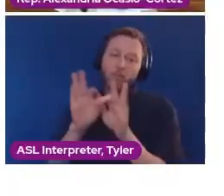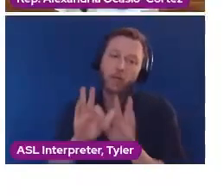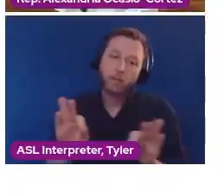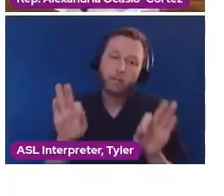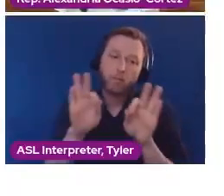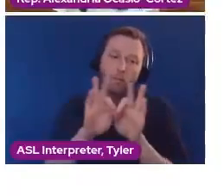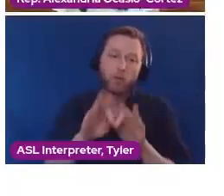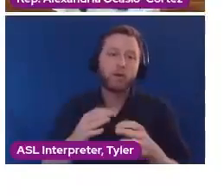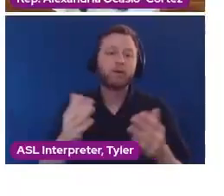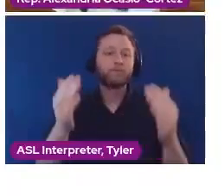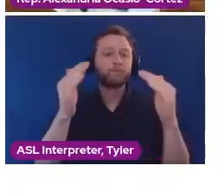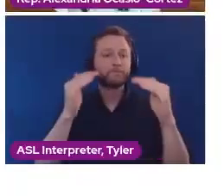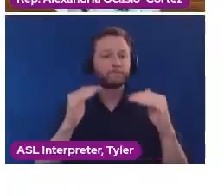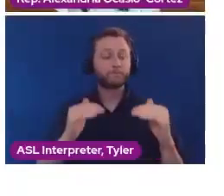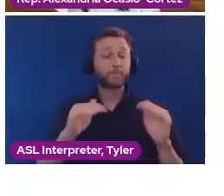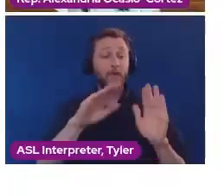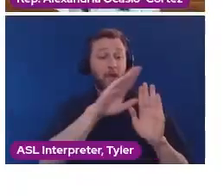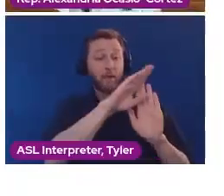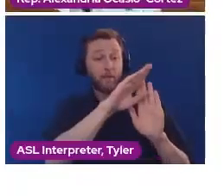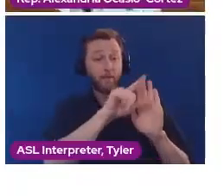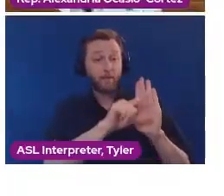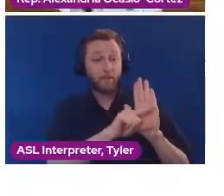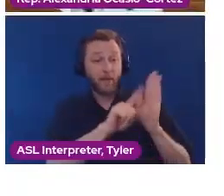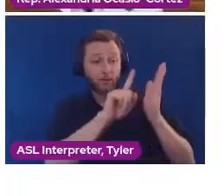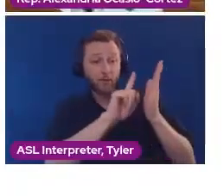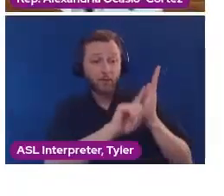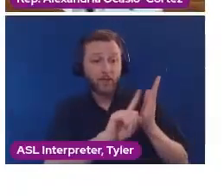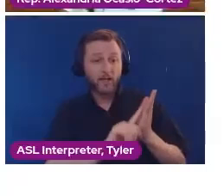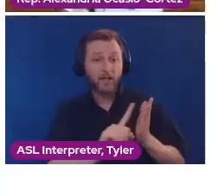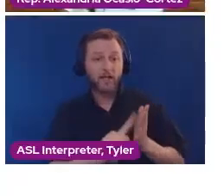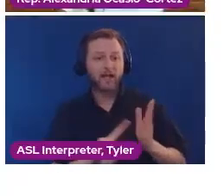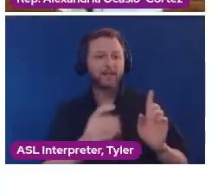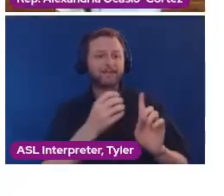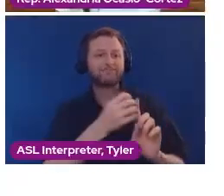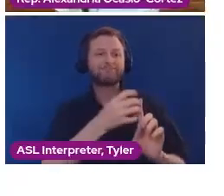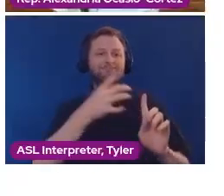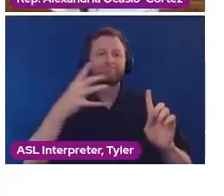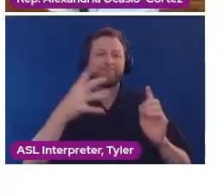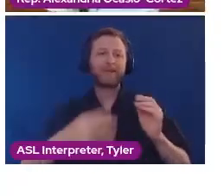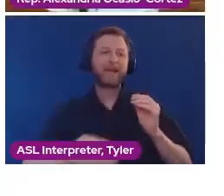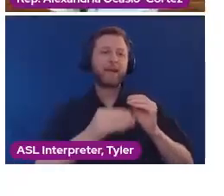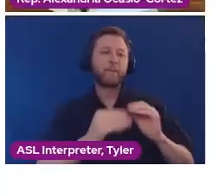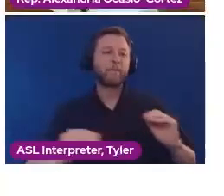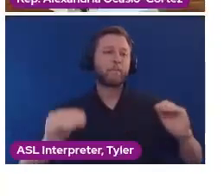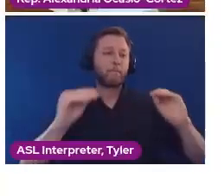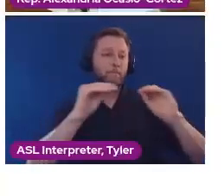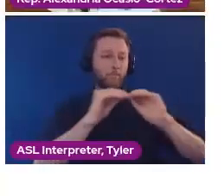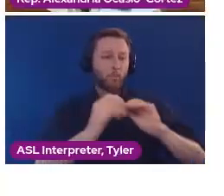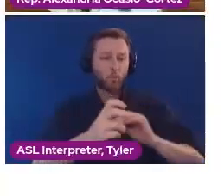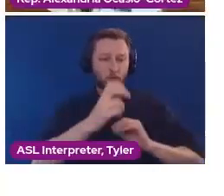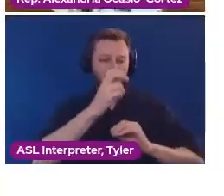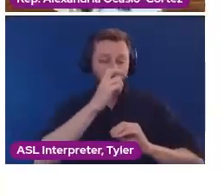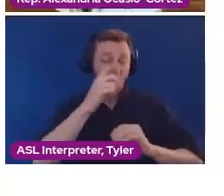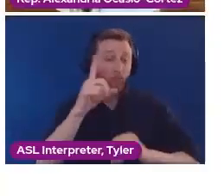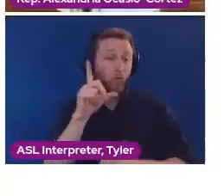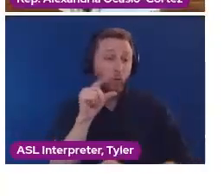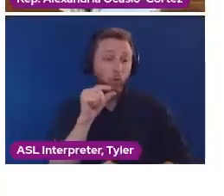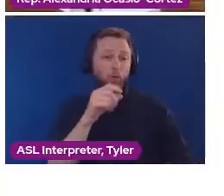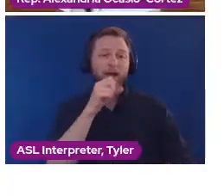background checks for young people ages 18 to 21 who are attempting to purchase a